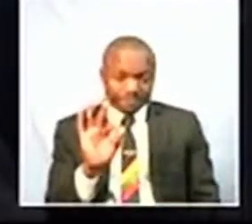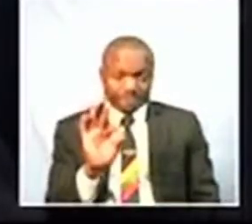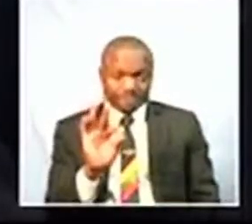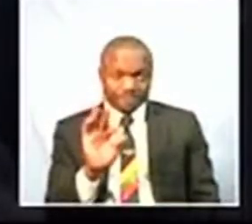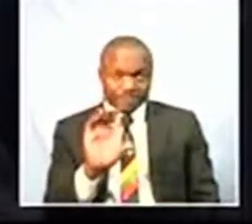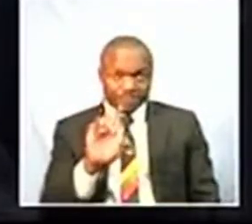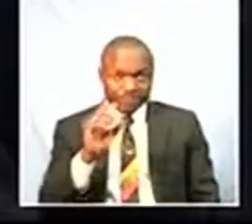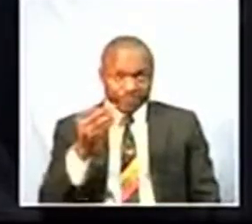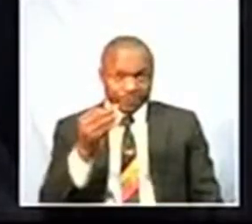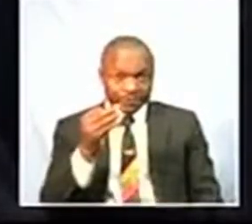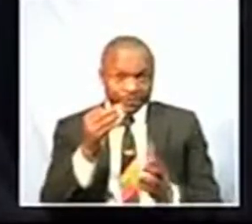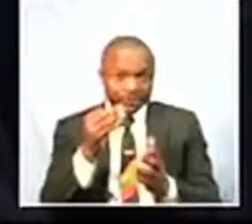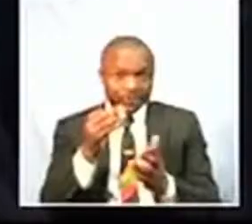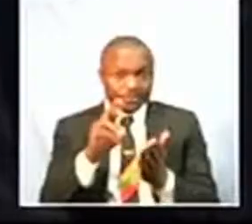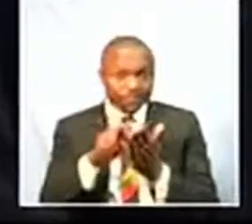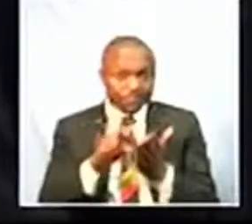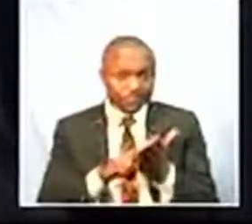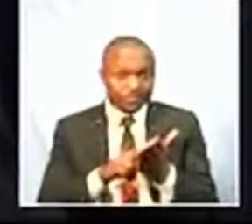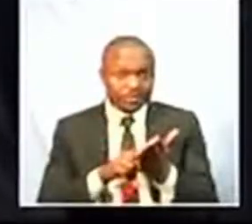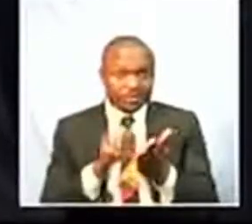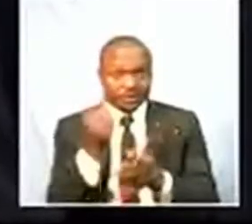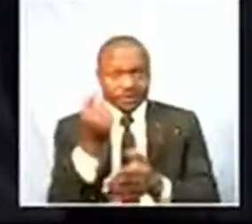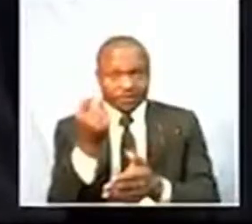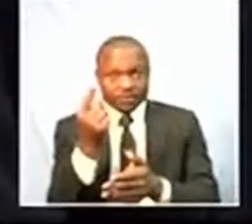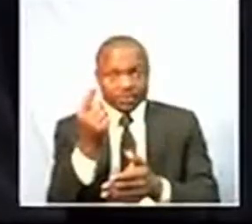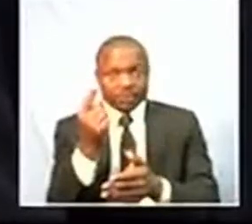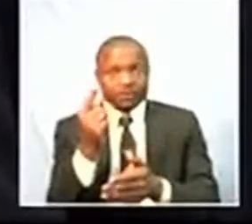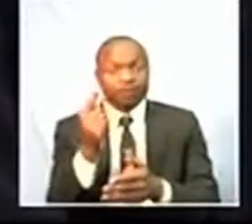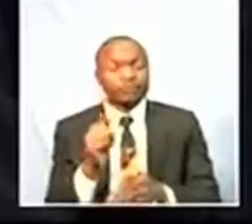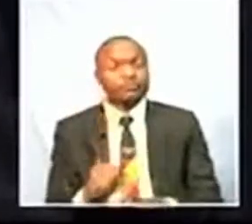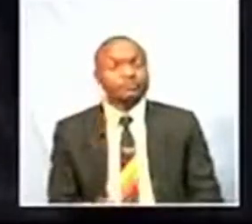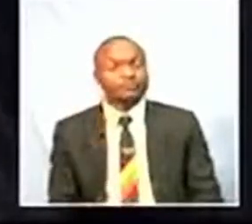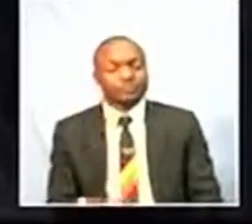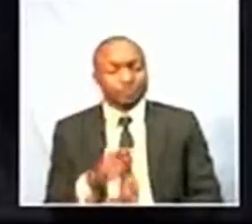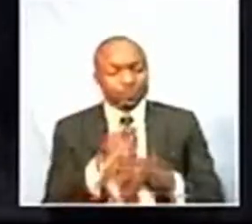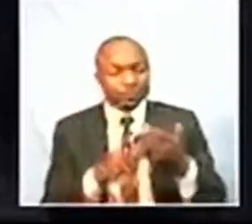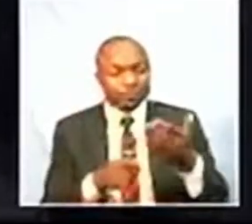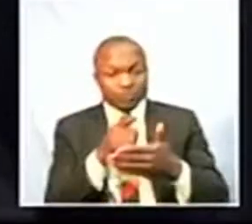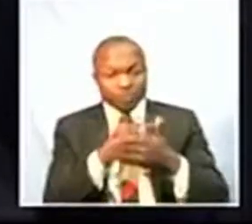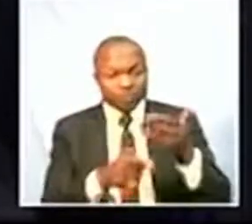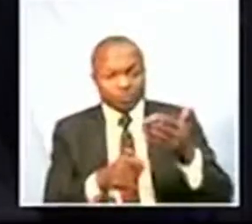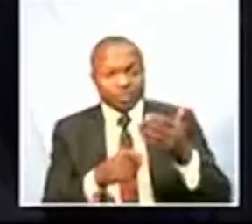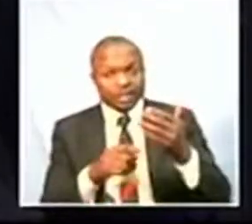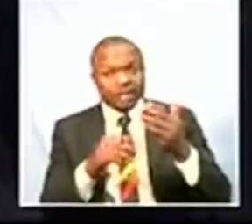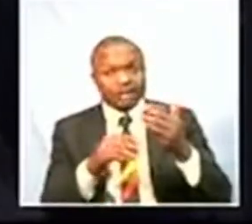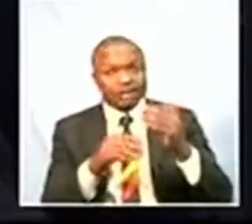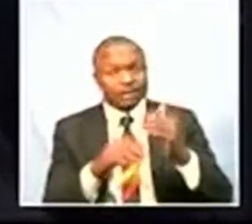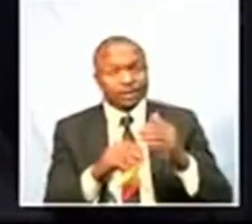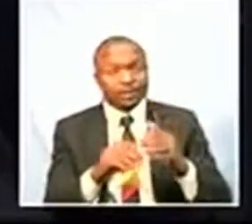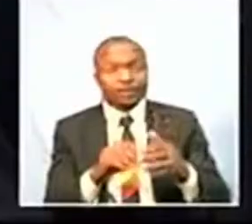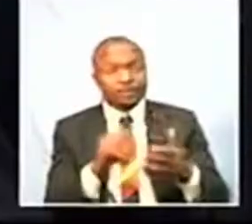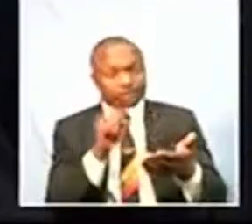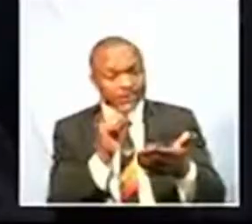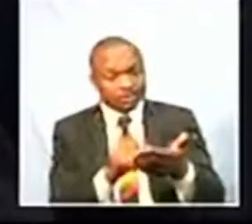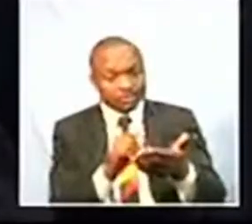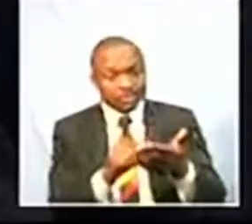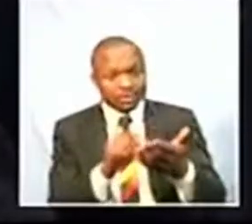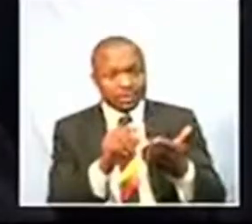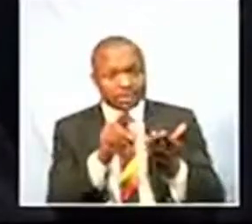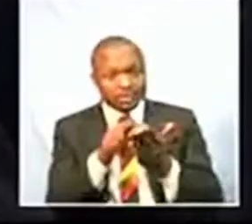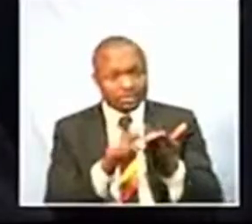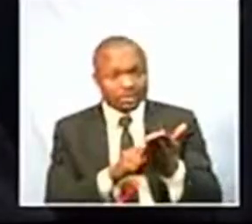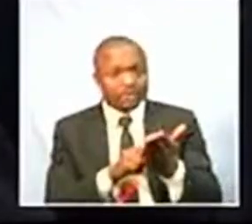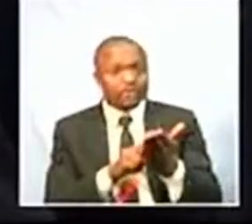20. So at what point in this circular were you guided,